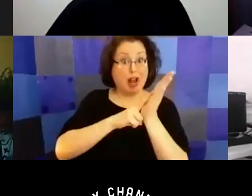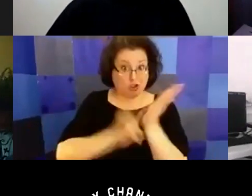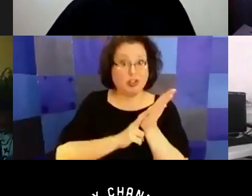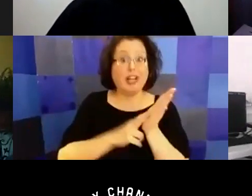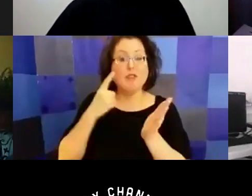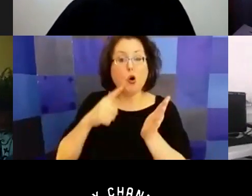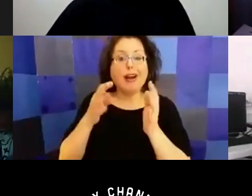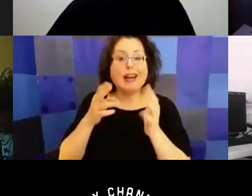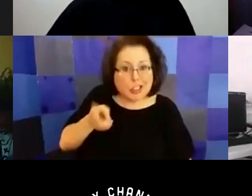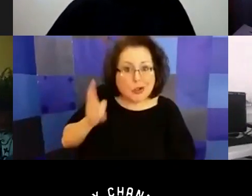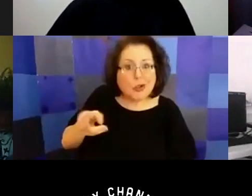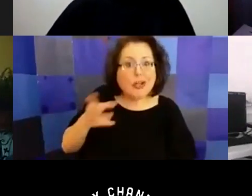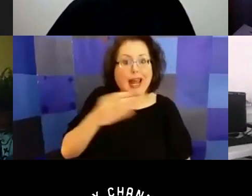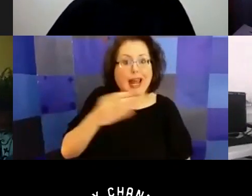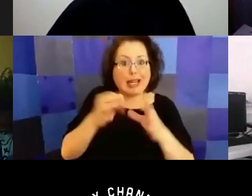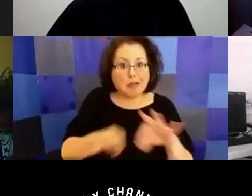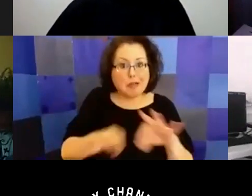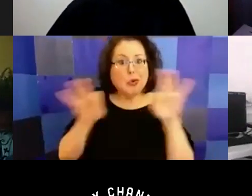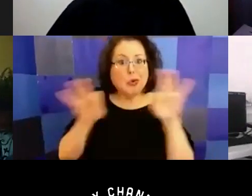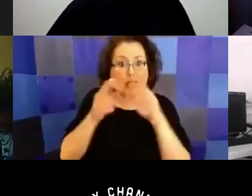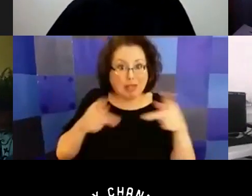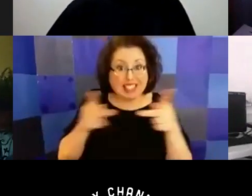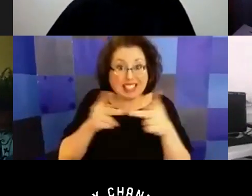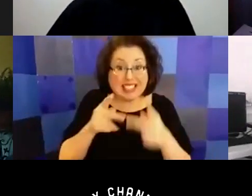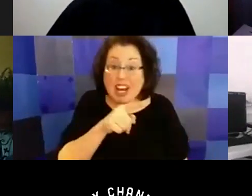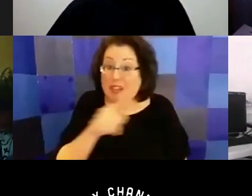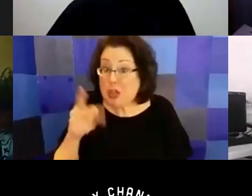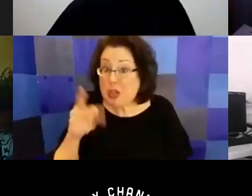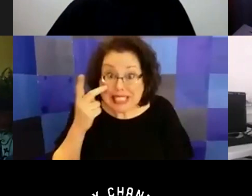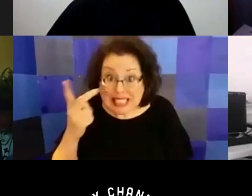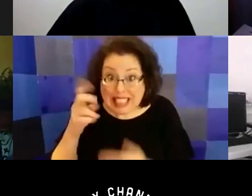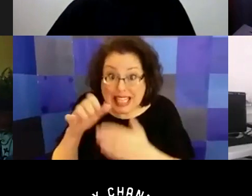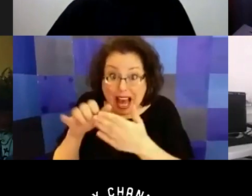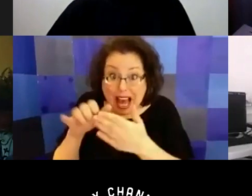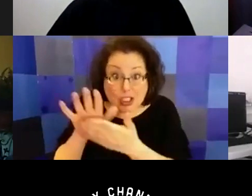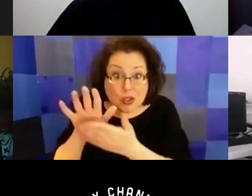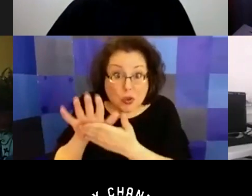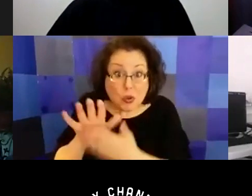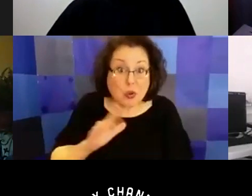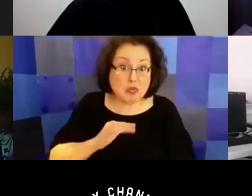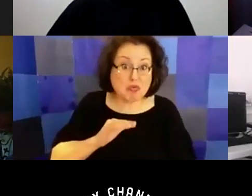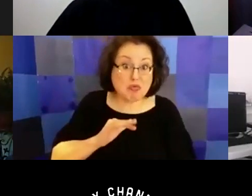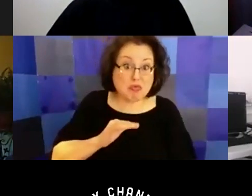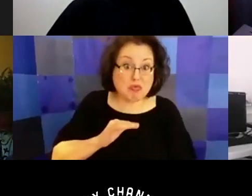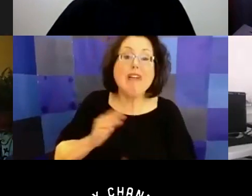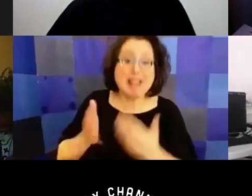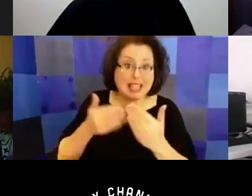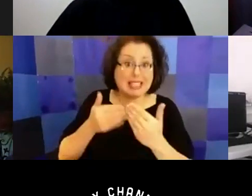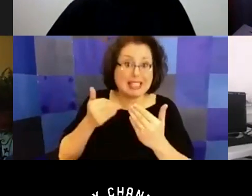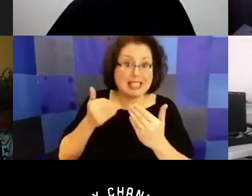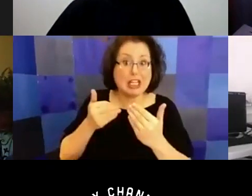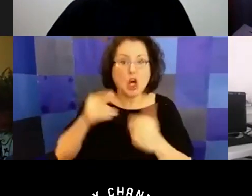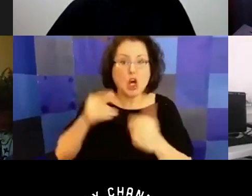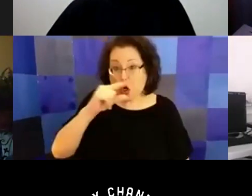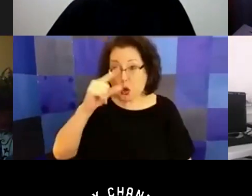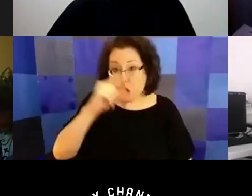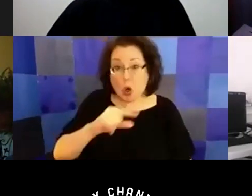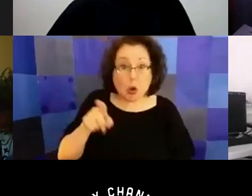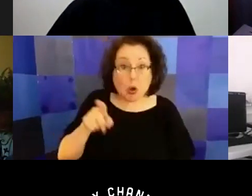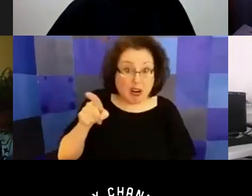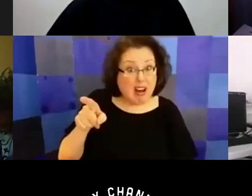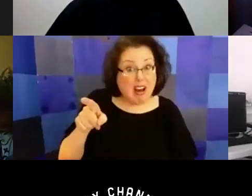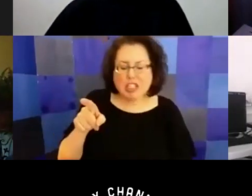Places. And I don't know if any of you have ever seen the school. It's easy to Google and find a picture, but it is one of the